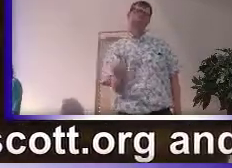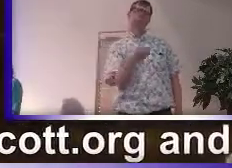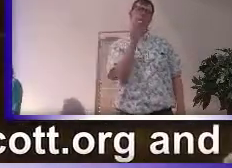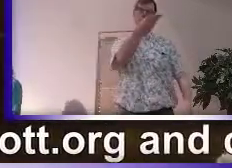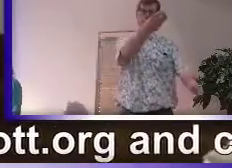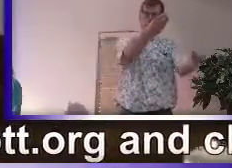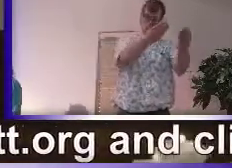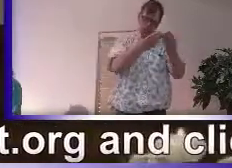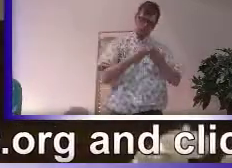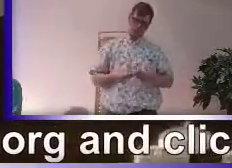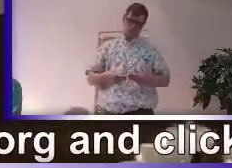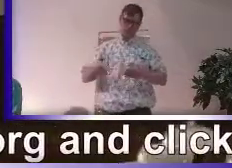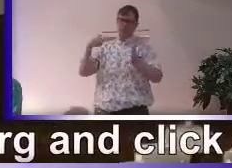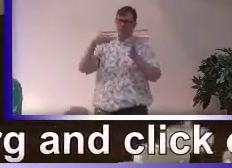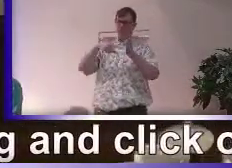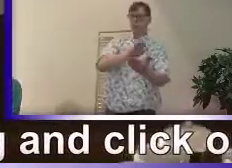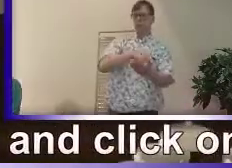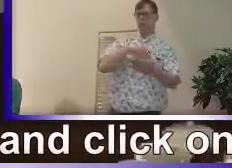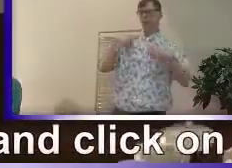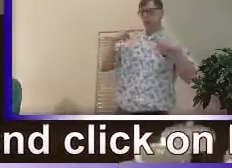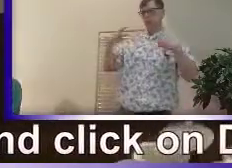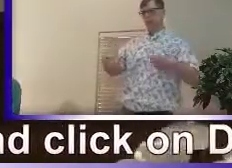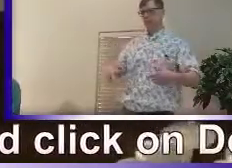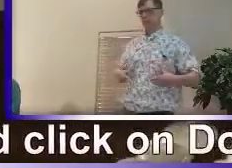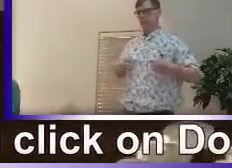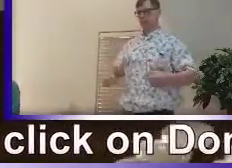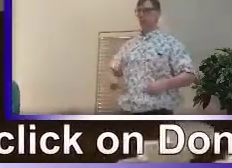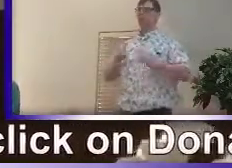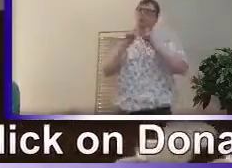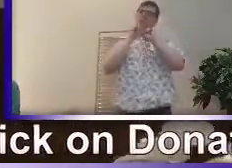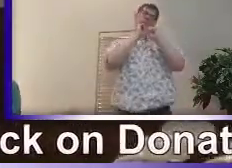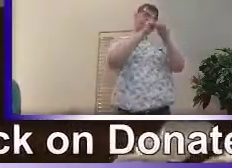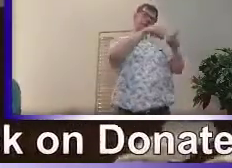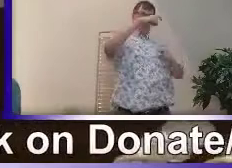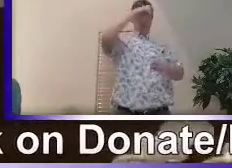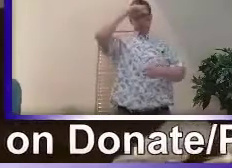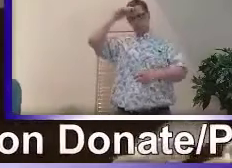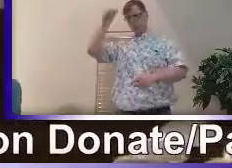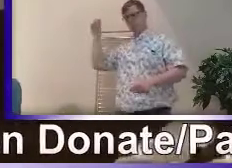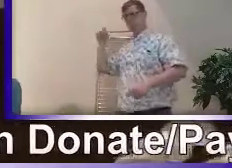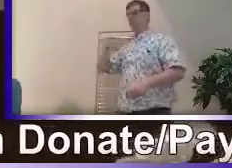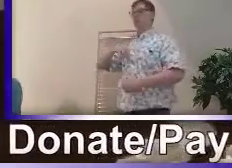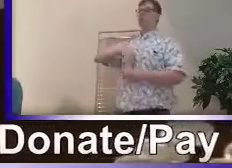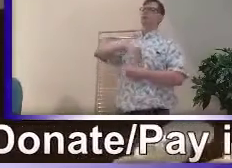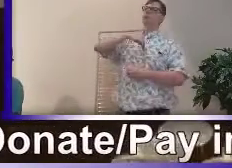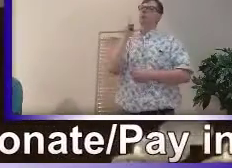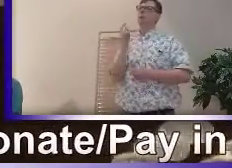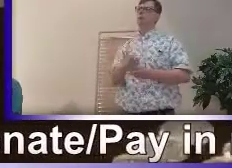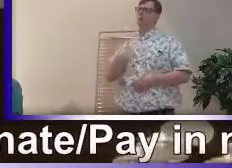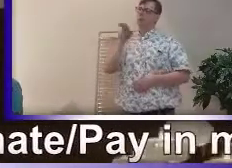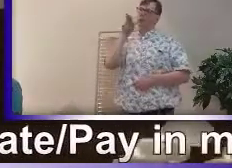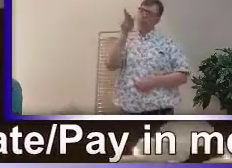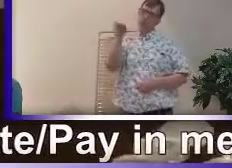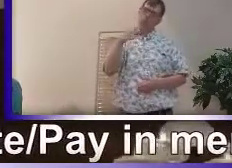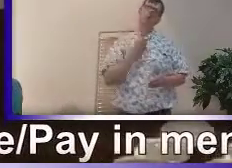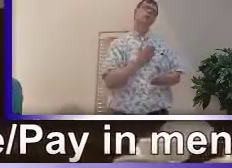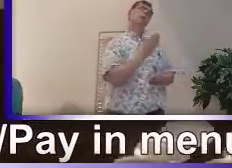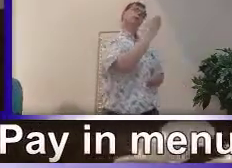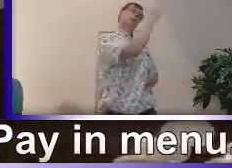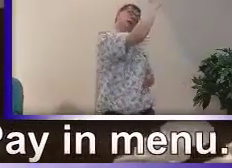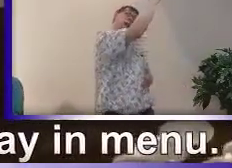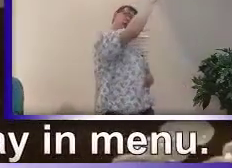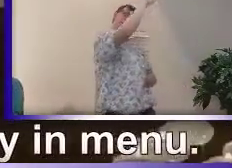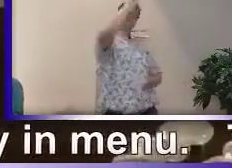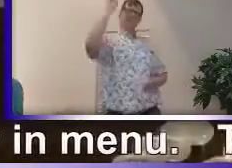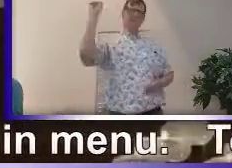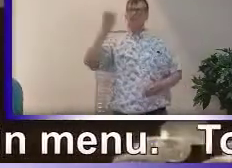your spirituality, your godness, does not stop at your checkbook. It is every aspect